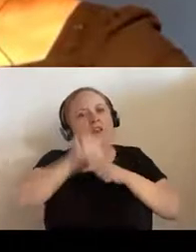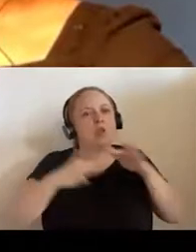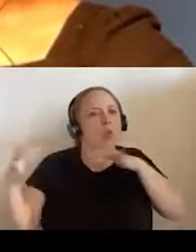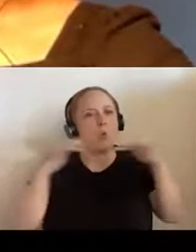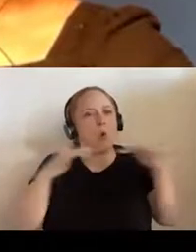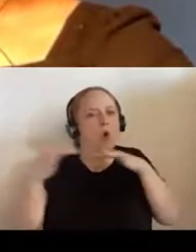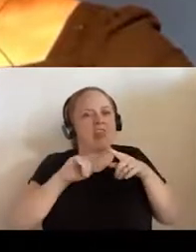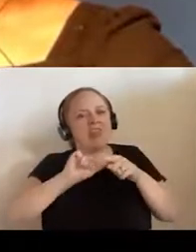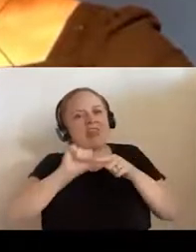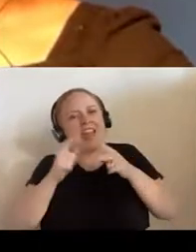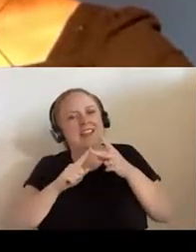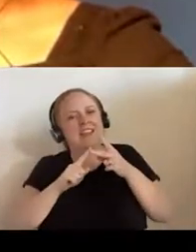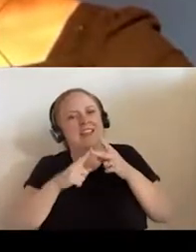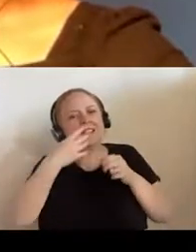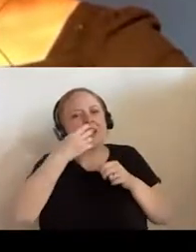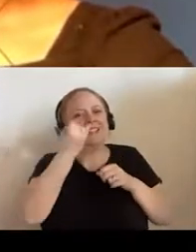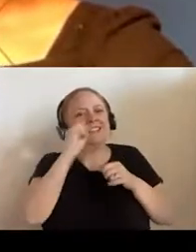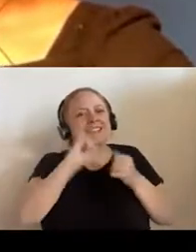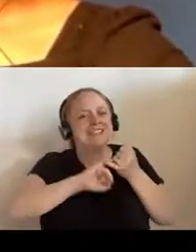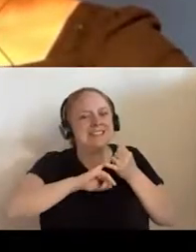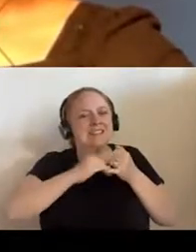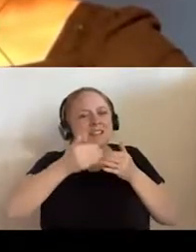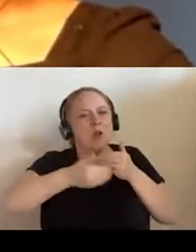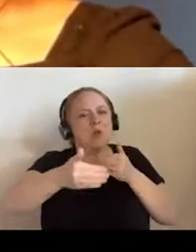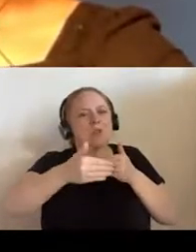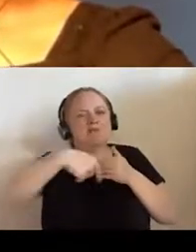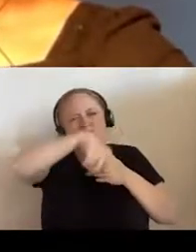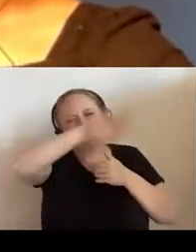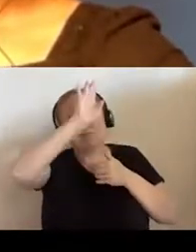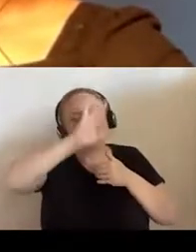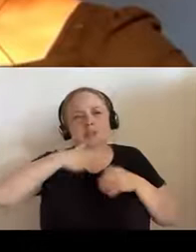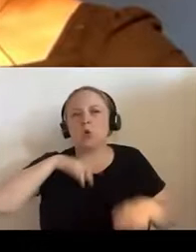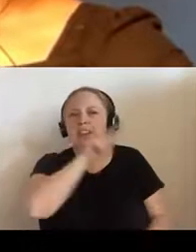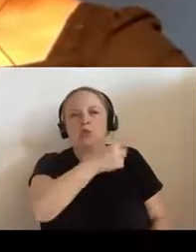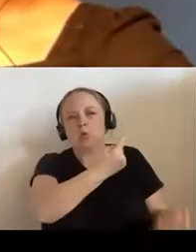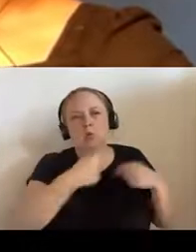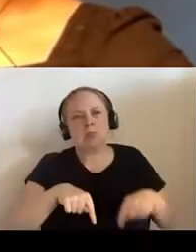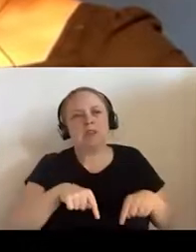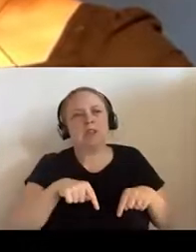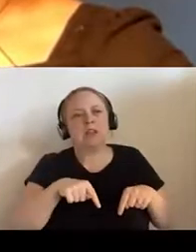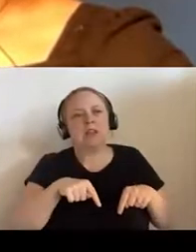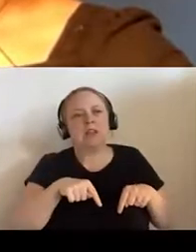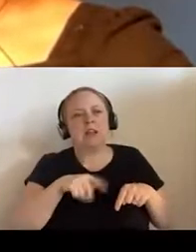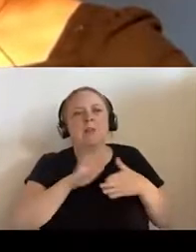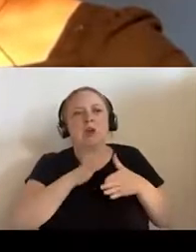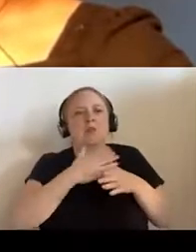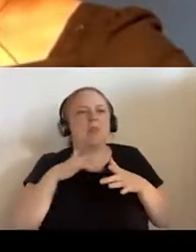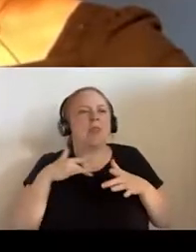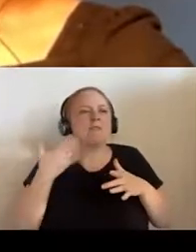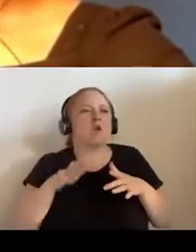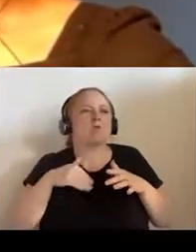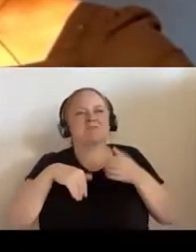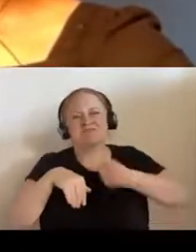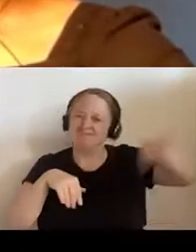from like the 60s onwards and saying, no, actually, we don't need you now. You're disposable, and being disposable because of where they're from. So there's all these